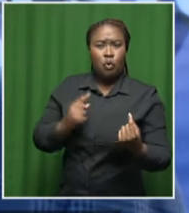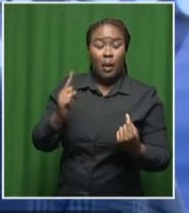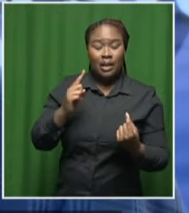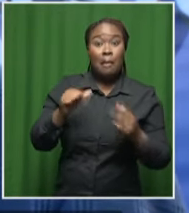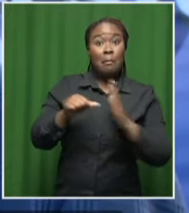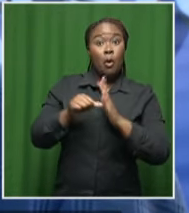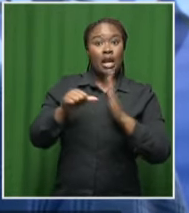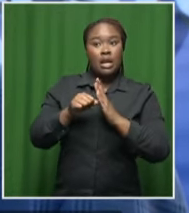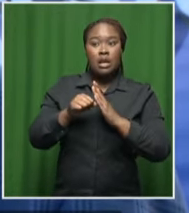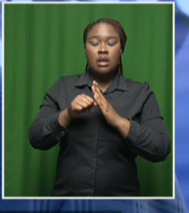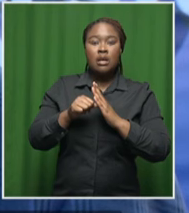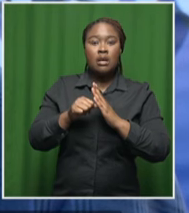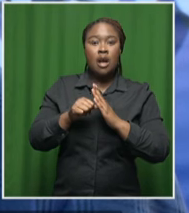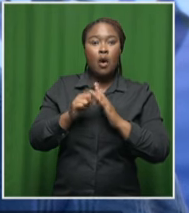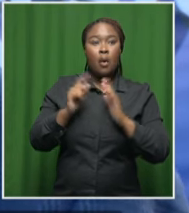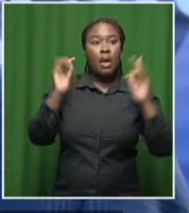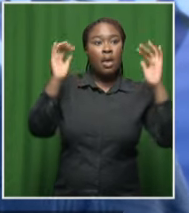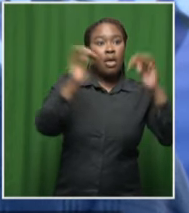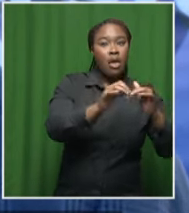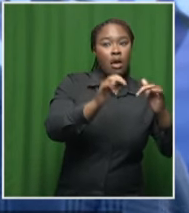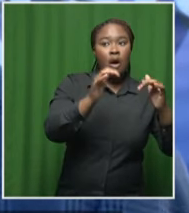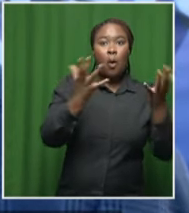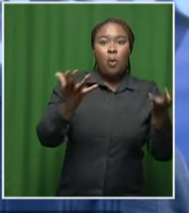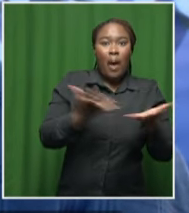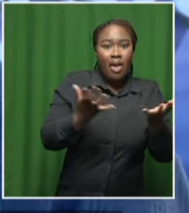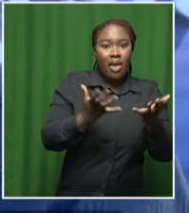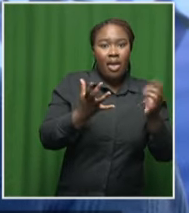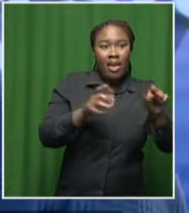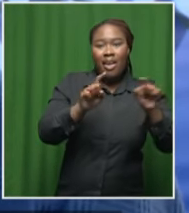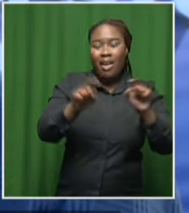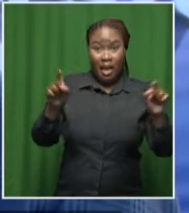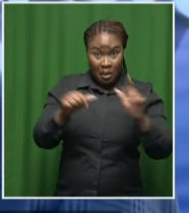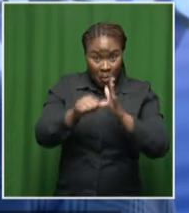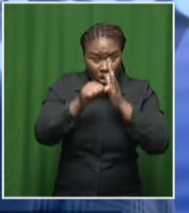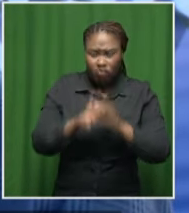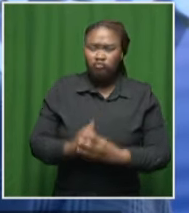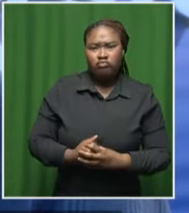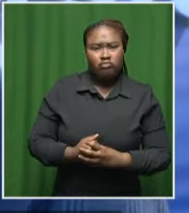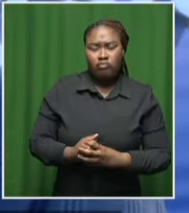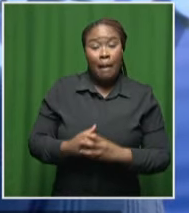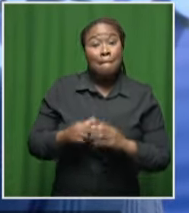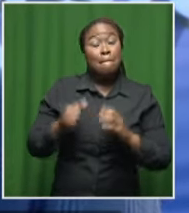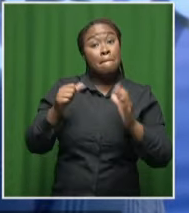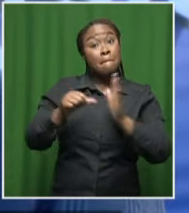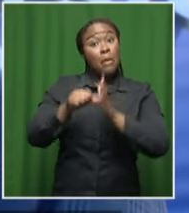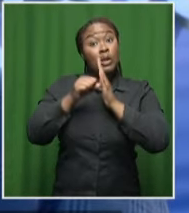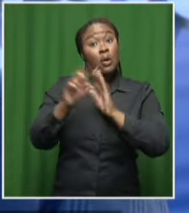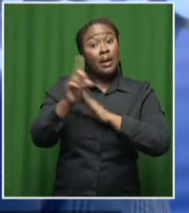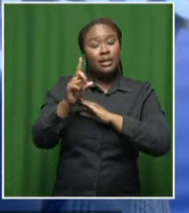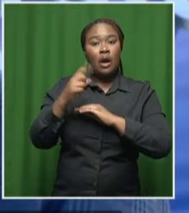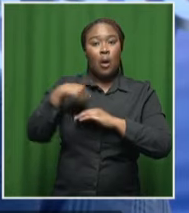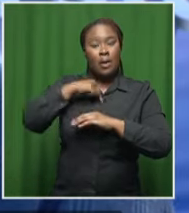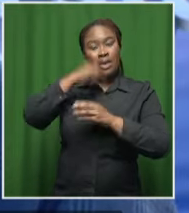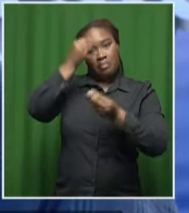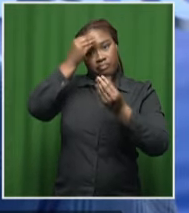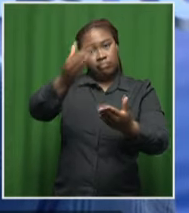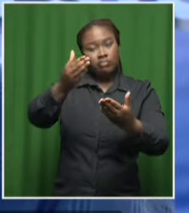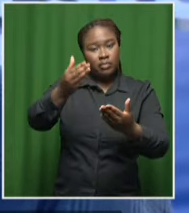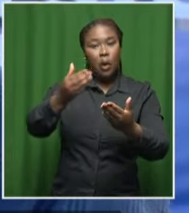you send. Mm. And more importantly is what an individual does on the voting booth. Mm.